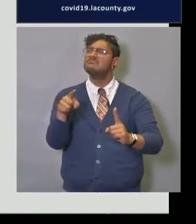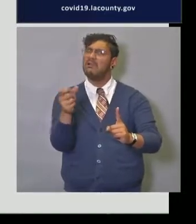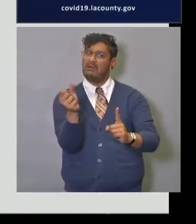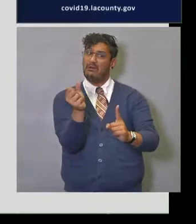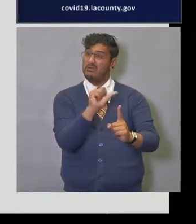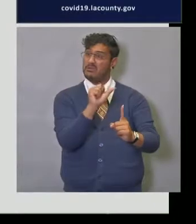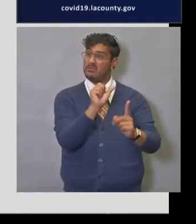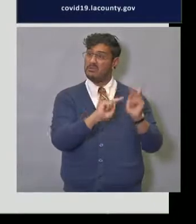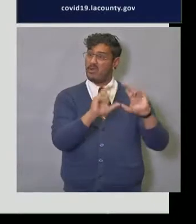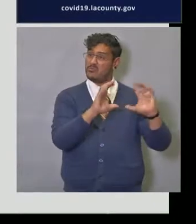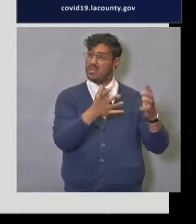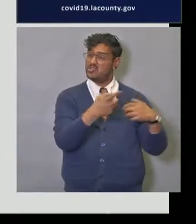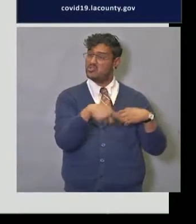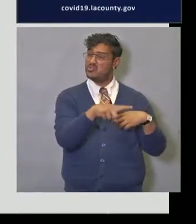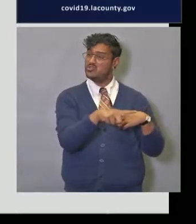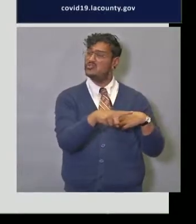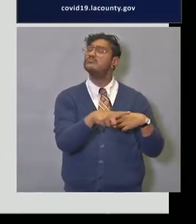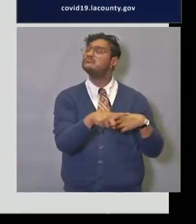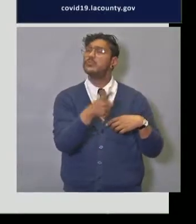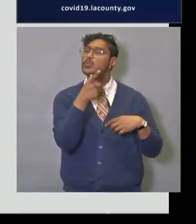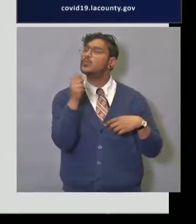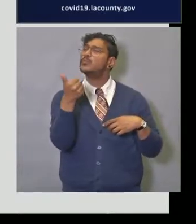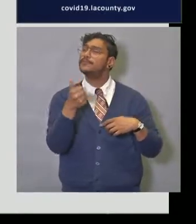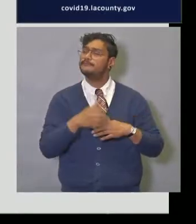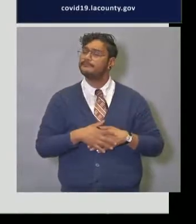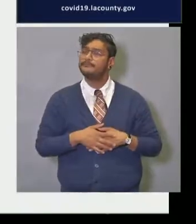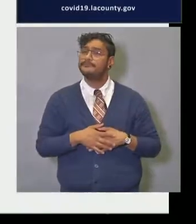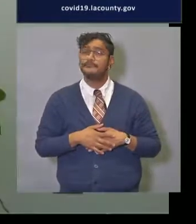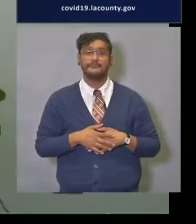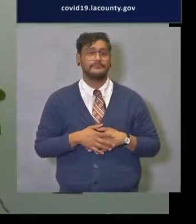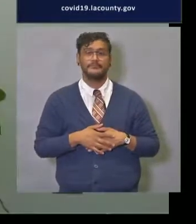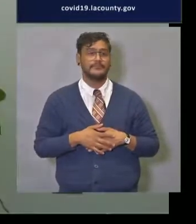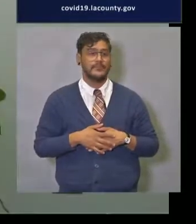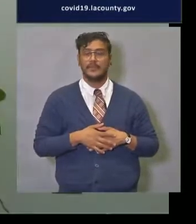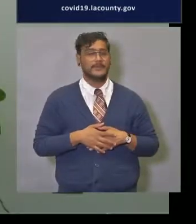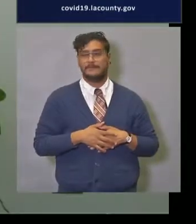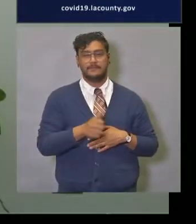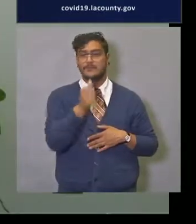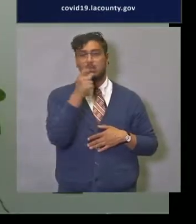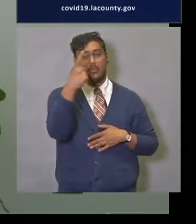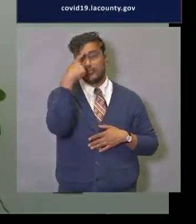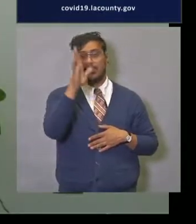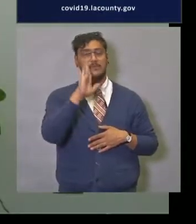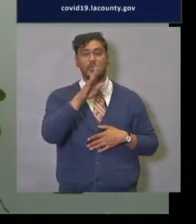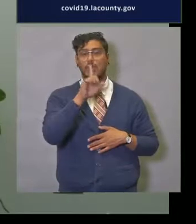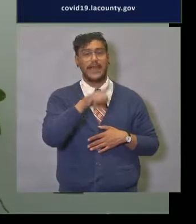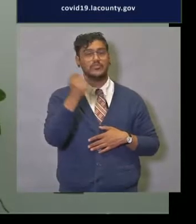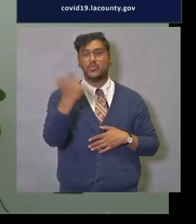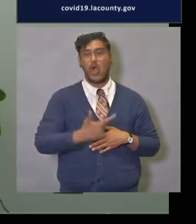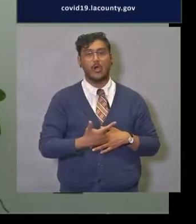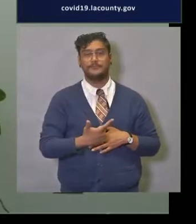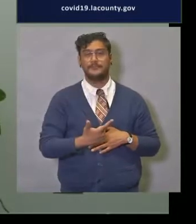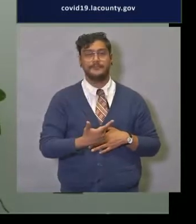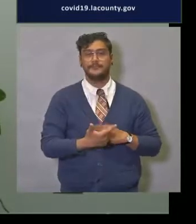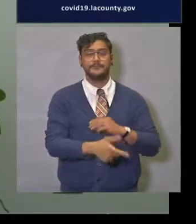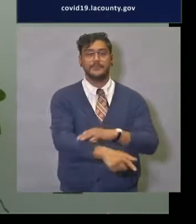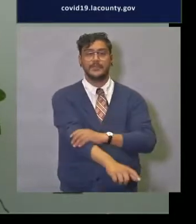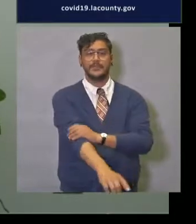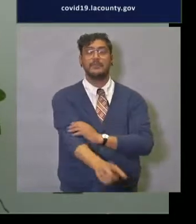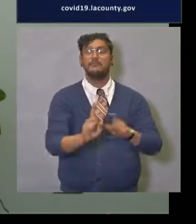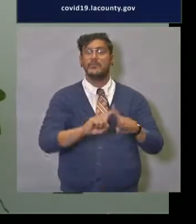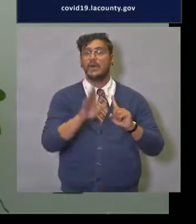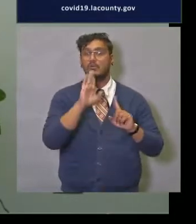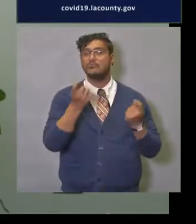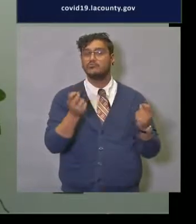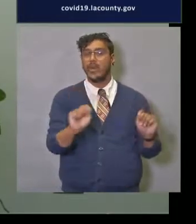that one dose shot. Thank you. Yeah, I'm not sure I'm going to get to all of these, but let me just try to